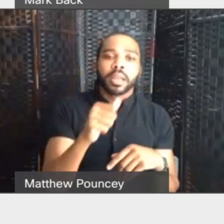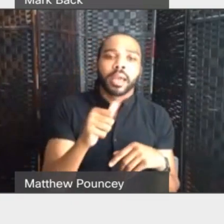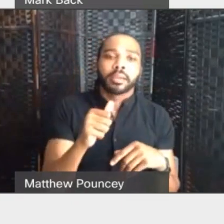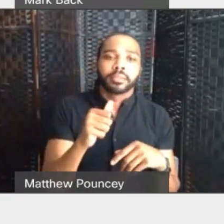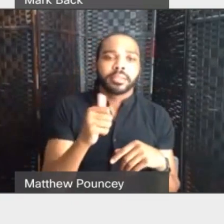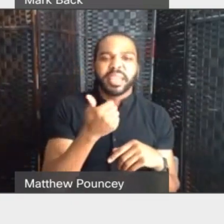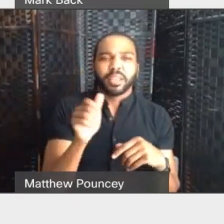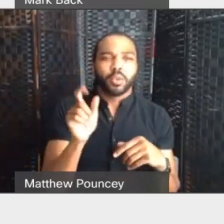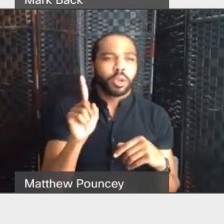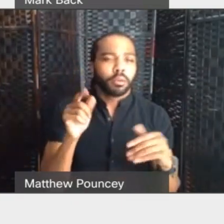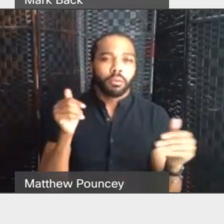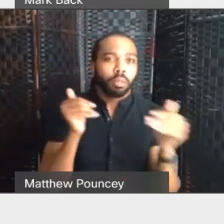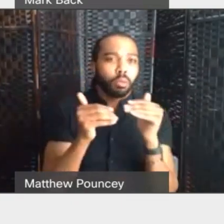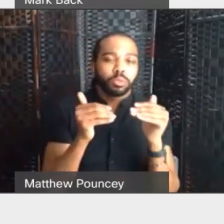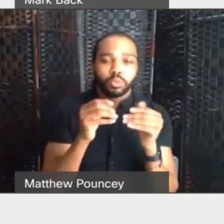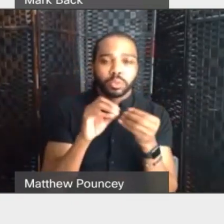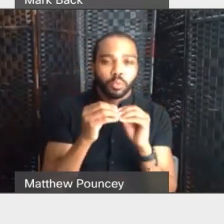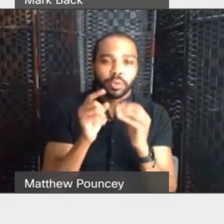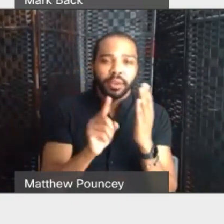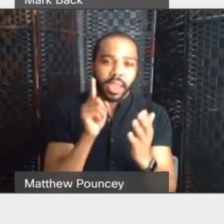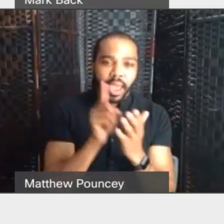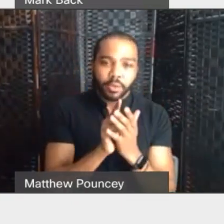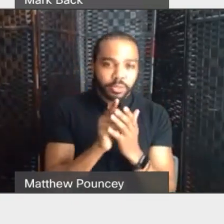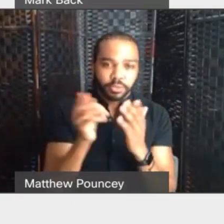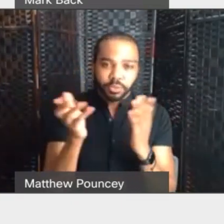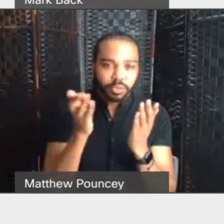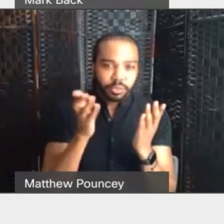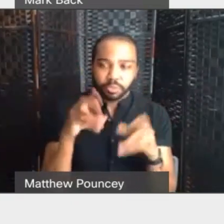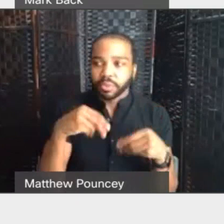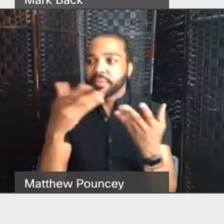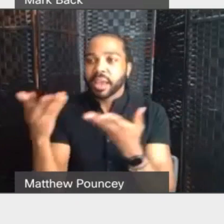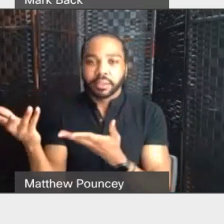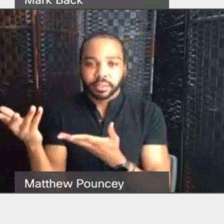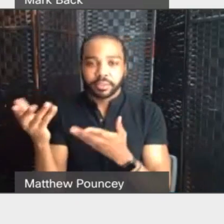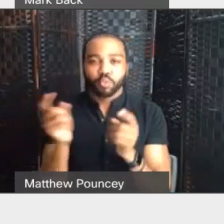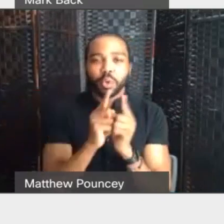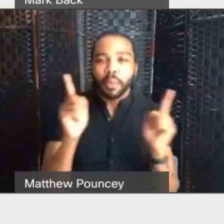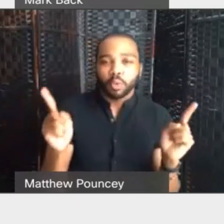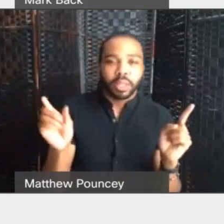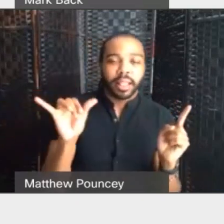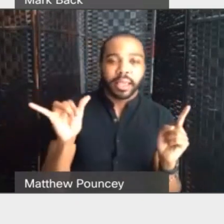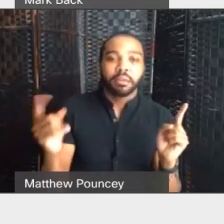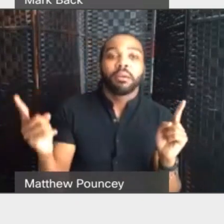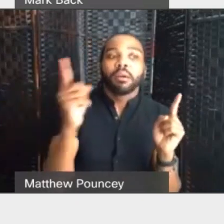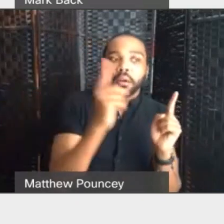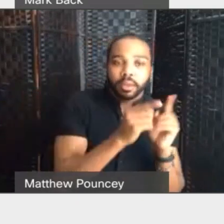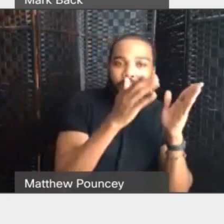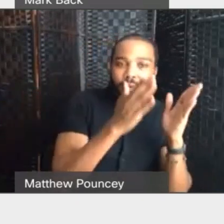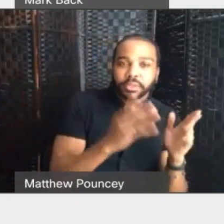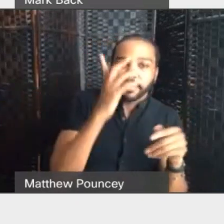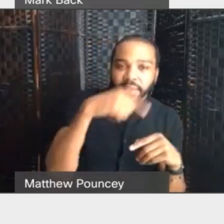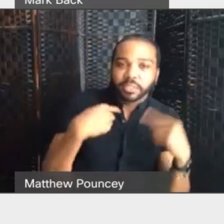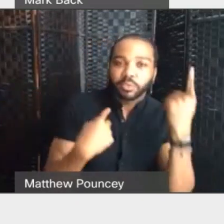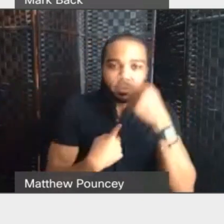anywhere near the number of hours service being provided remotely as it was when people were face to